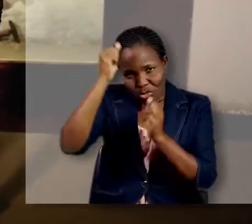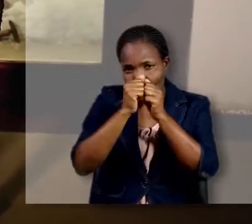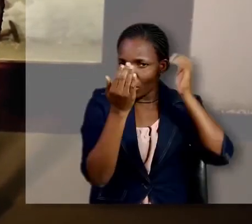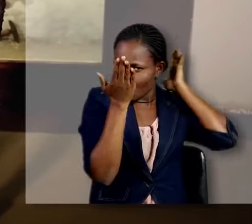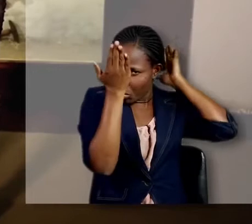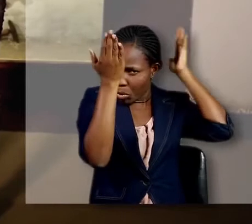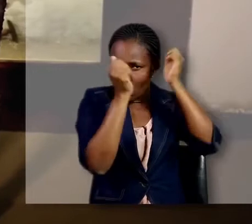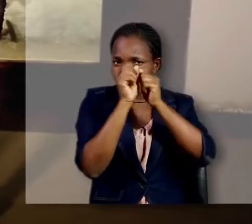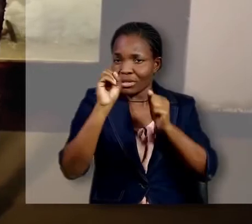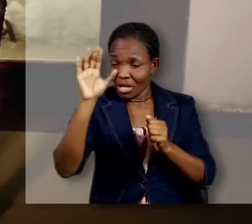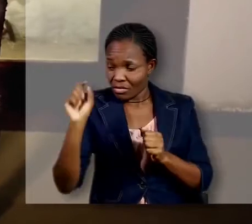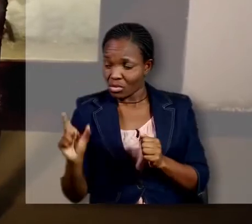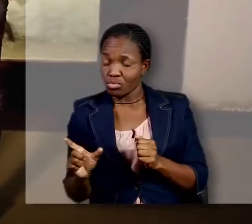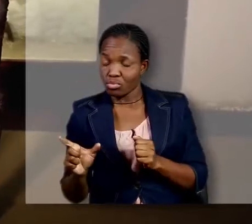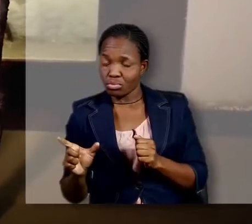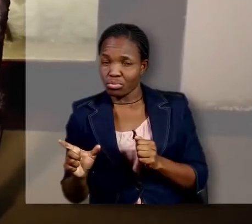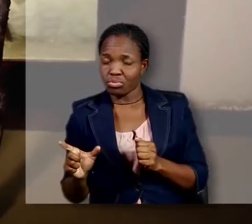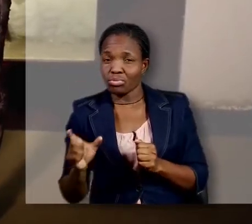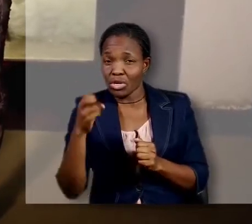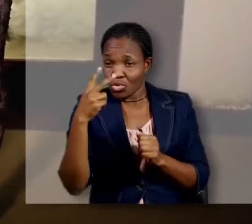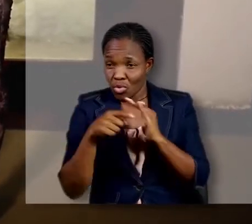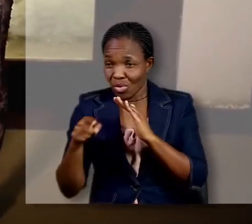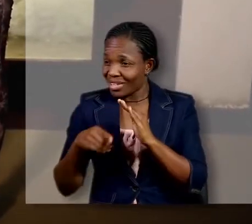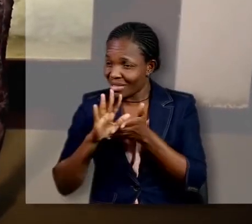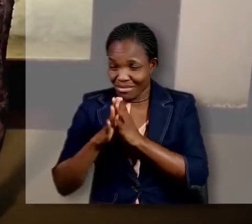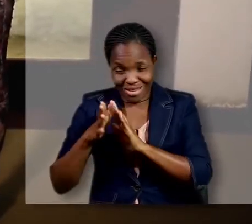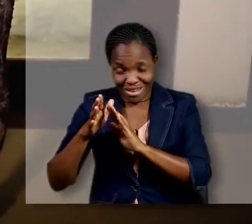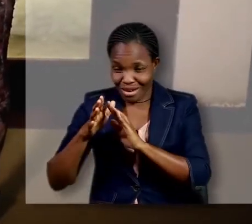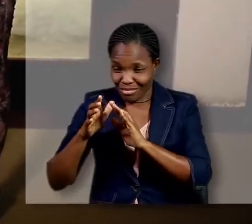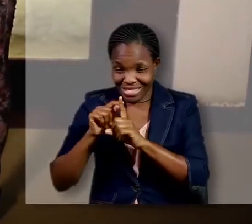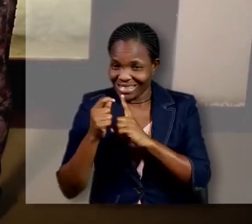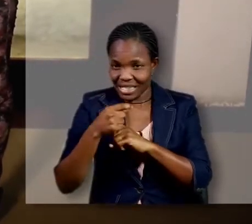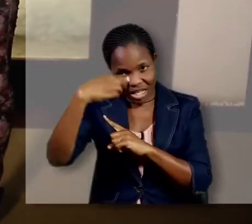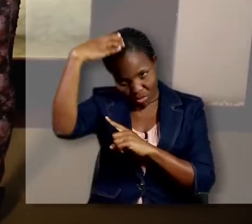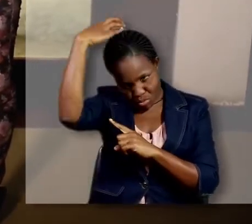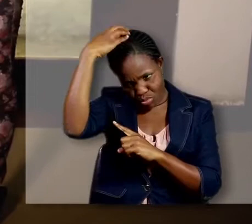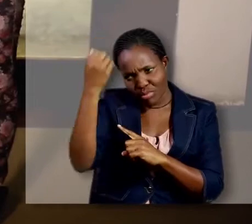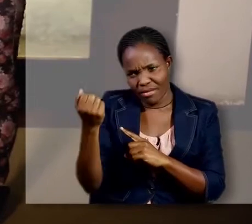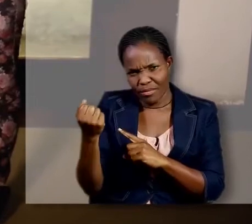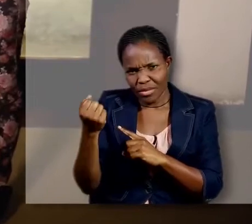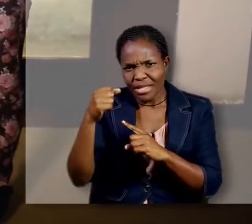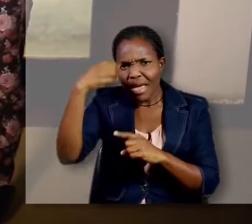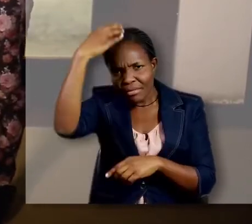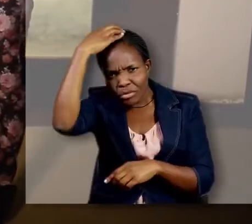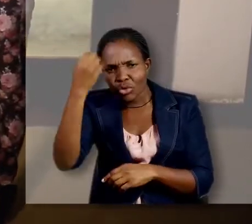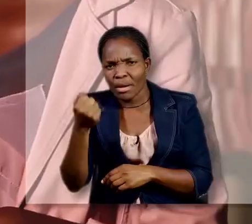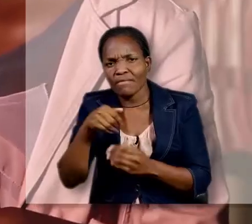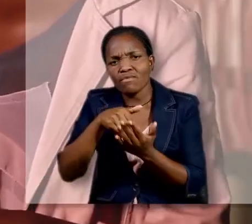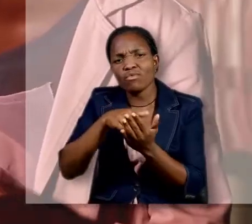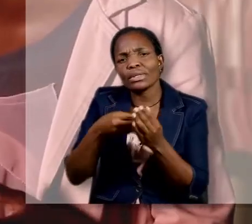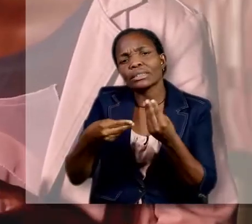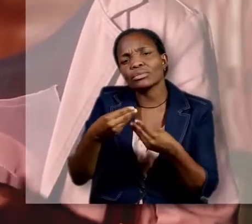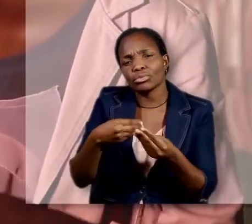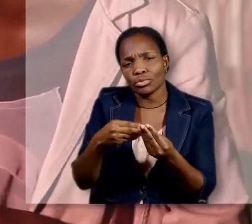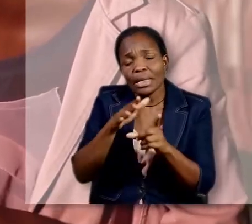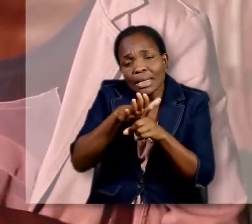weak economies, relying on income earned by laborers who work across the border in South Africa's mines and factories.